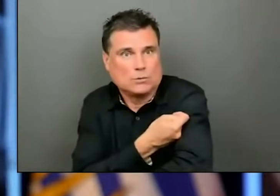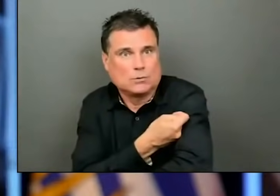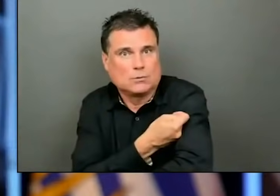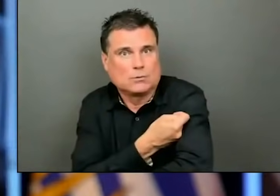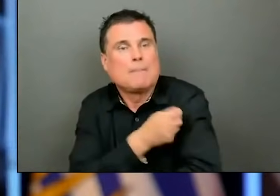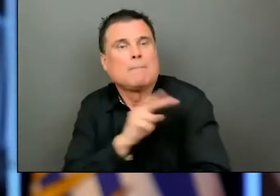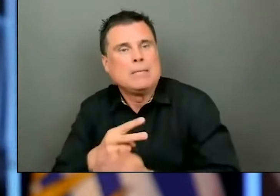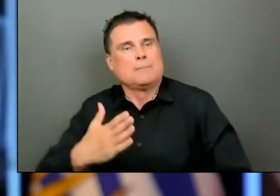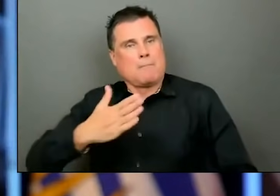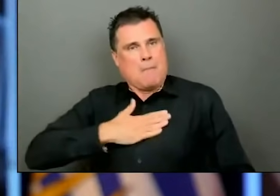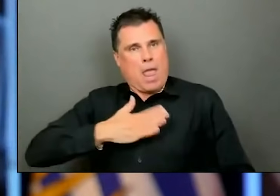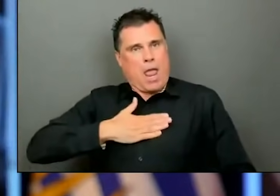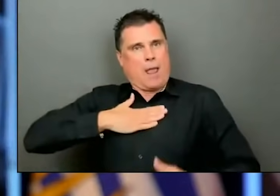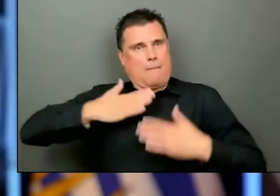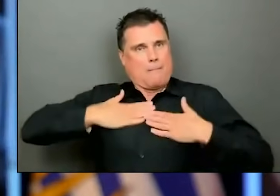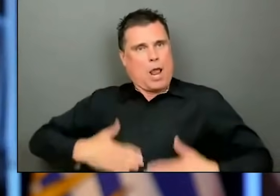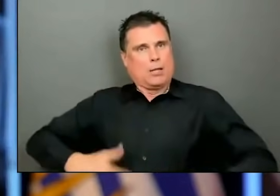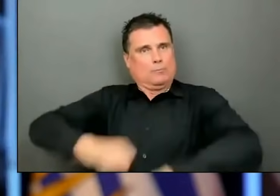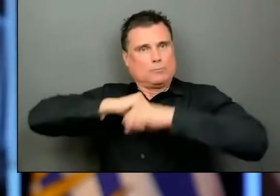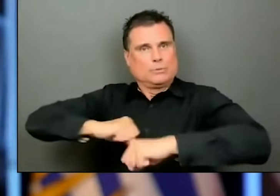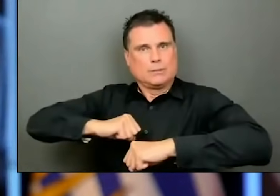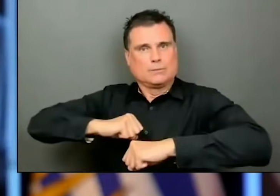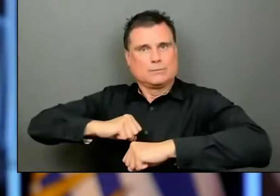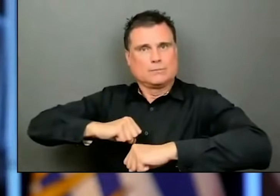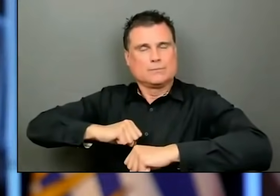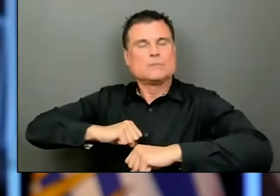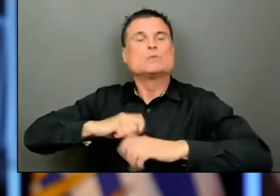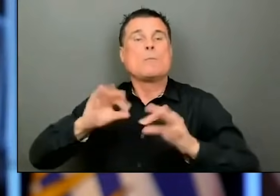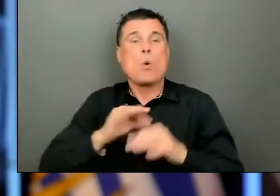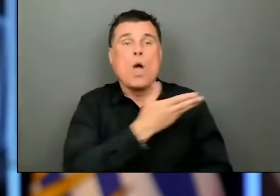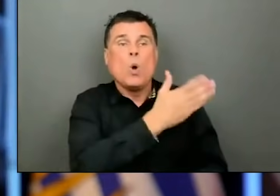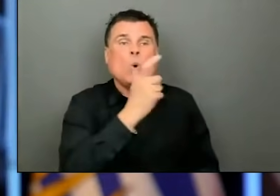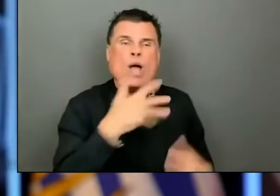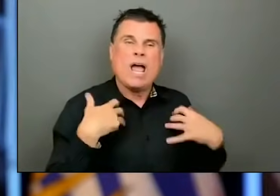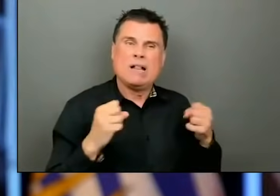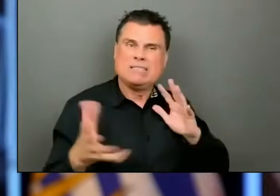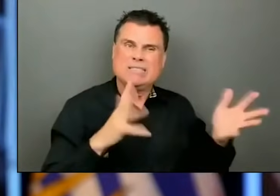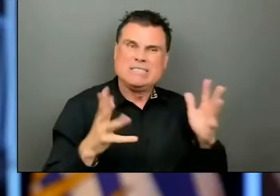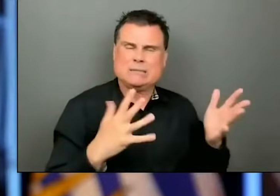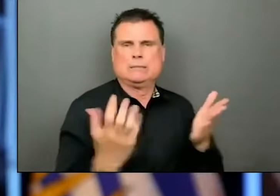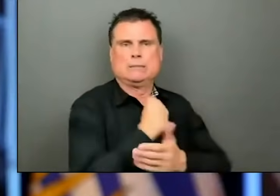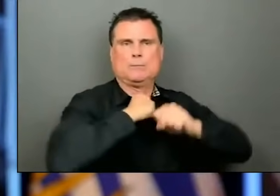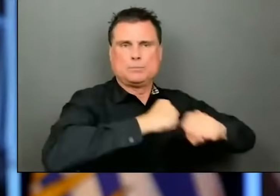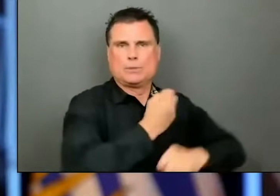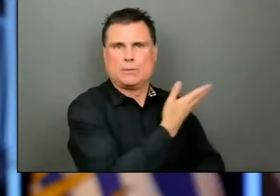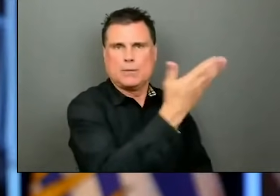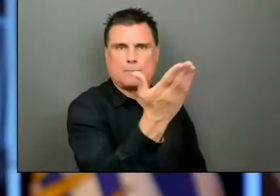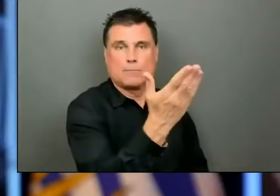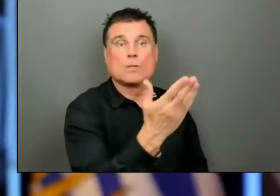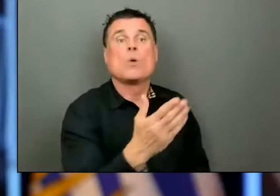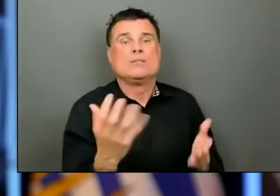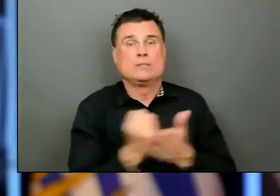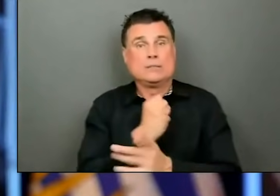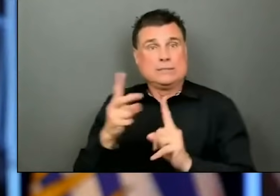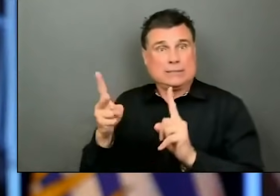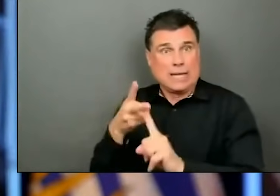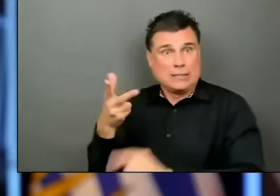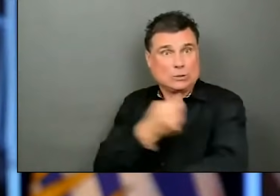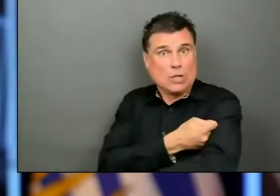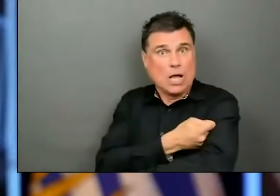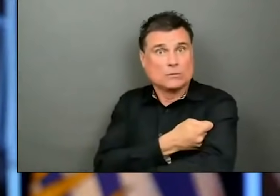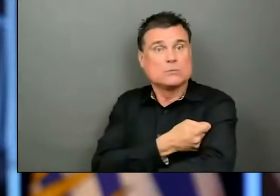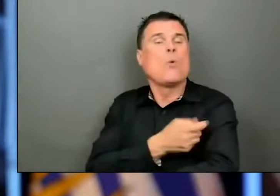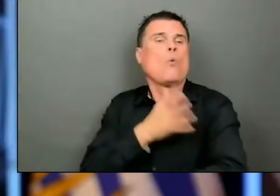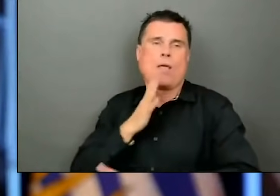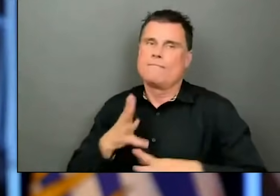or death from COVID-19. And we are moving up the second dose for everybody, but particularly for